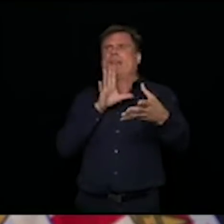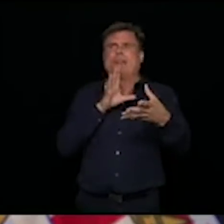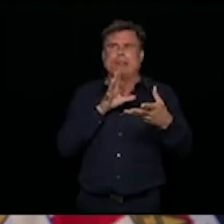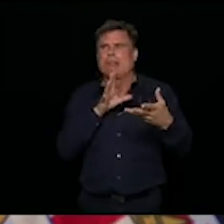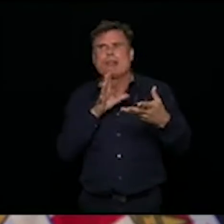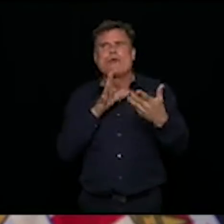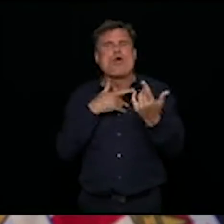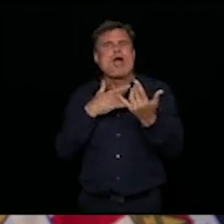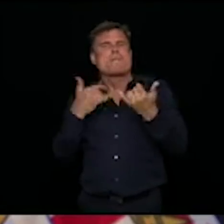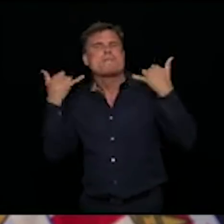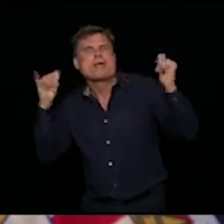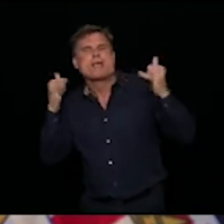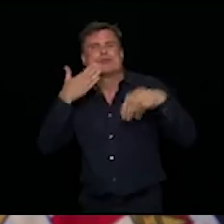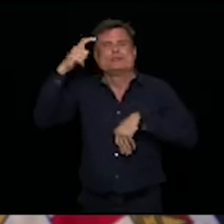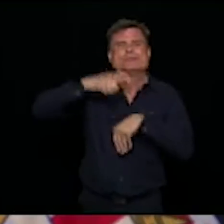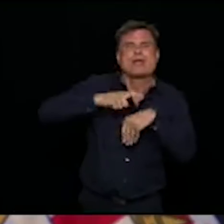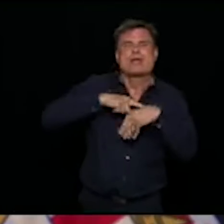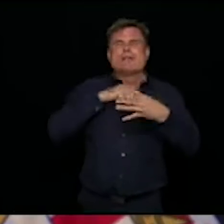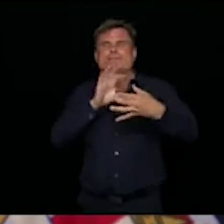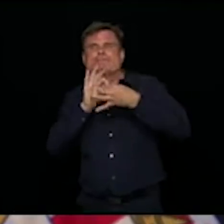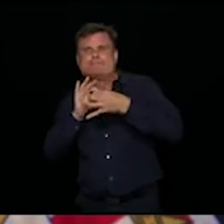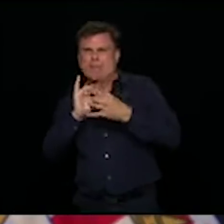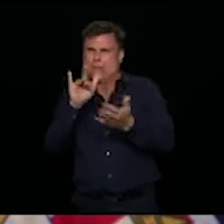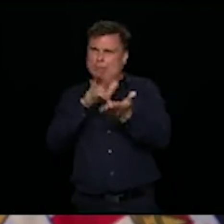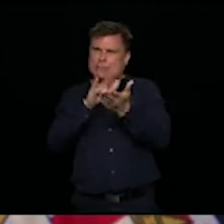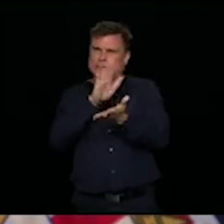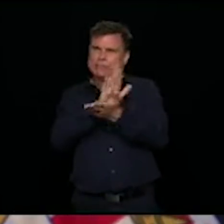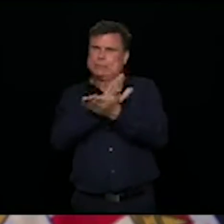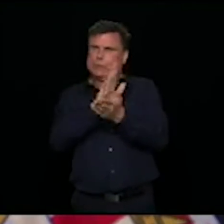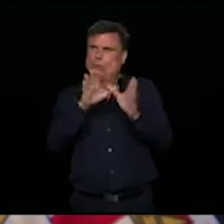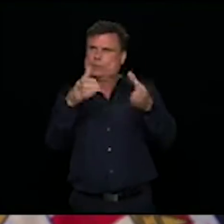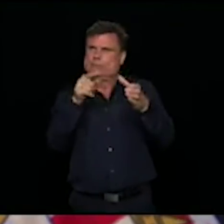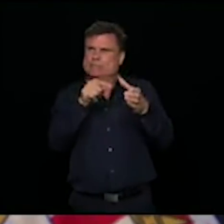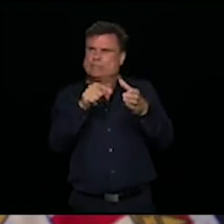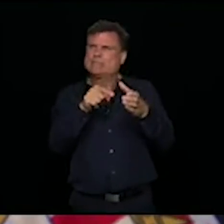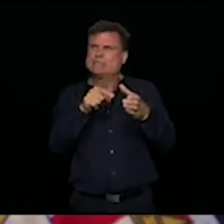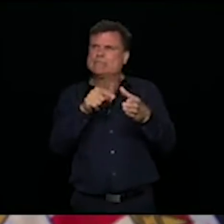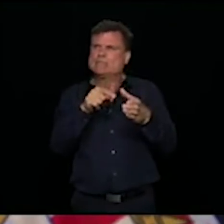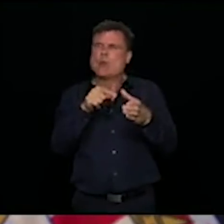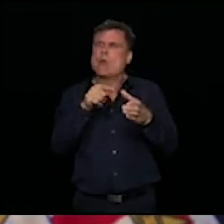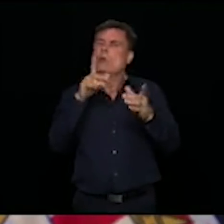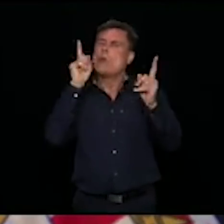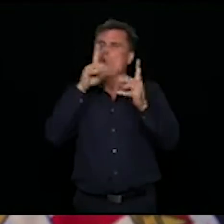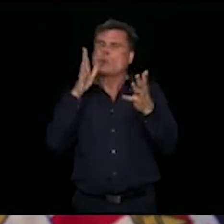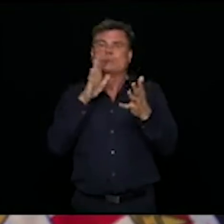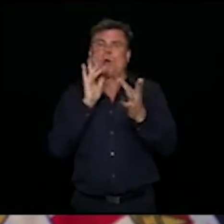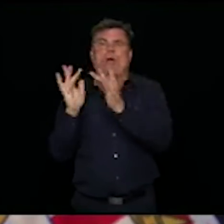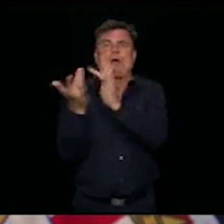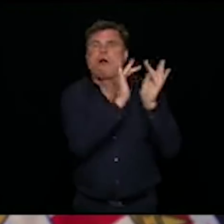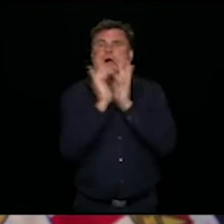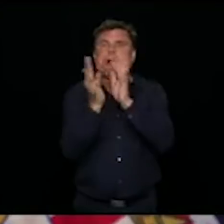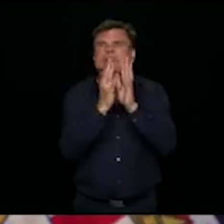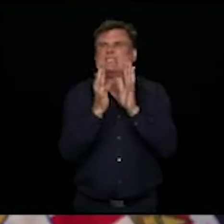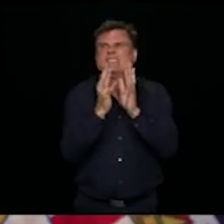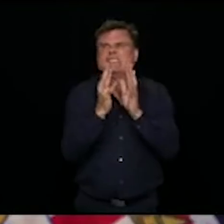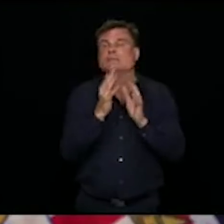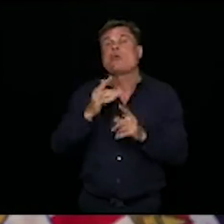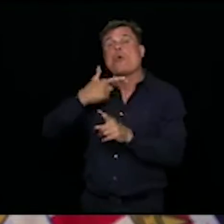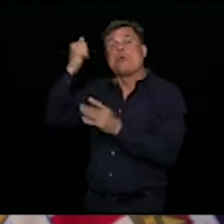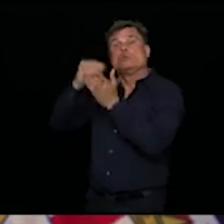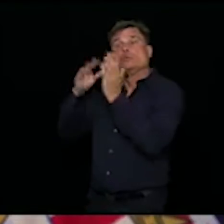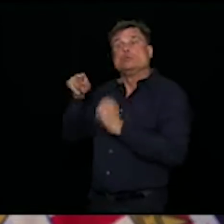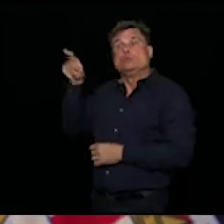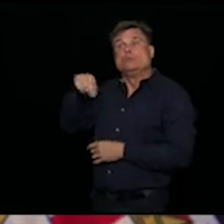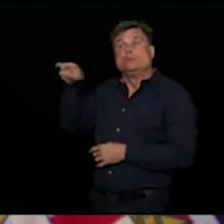safe physical distance. So we want to reduce the number of people and focus on reducing physical